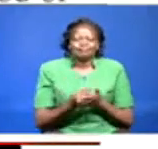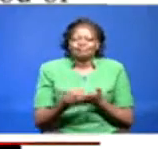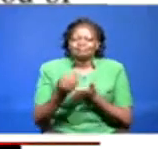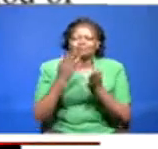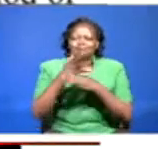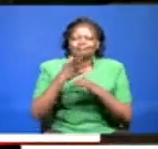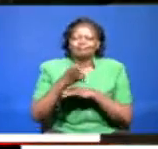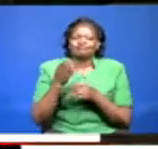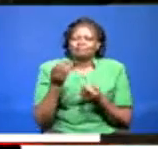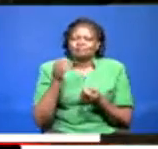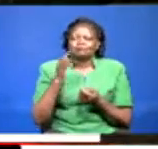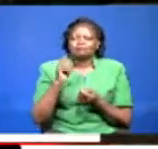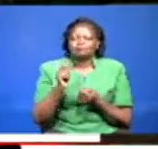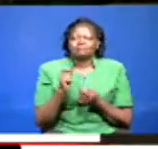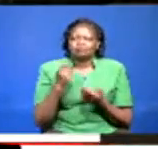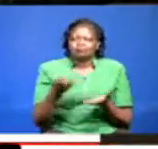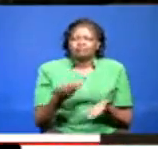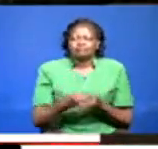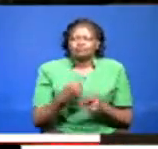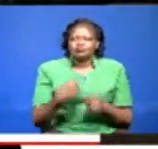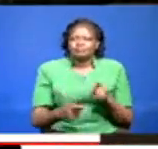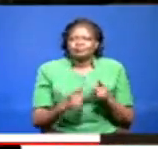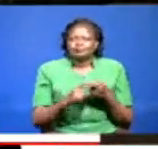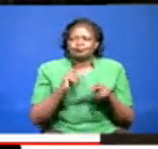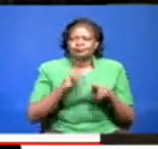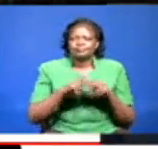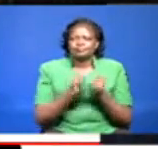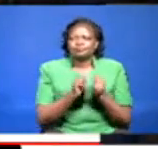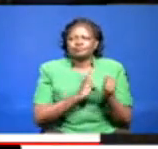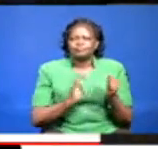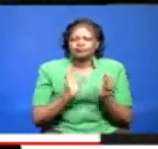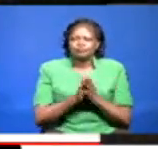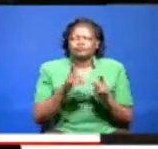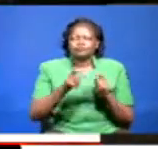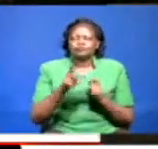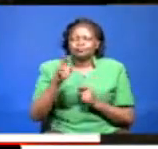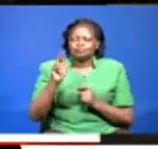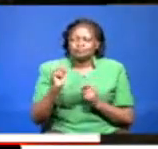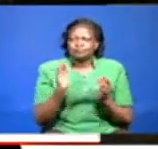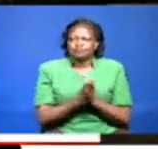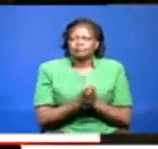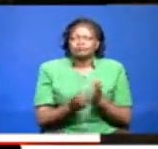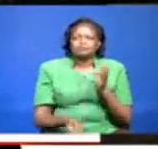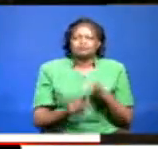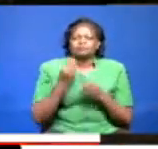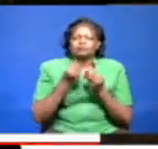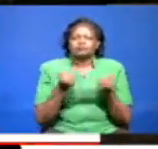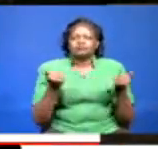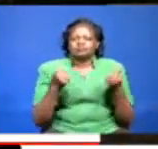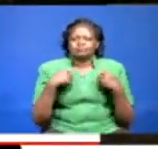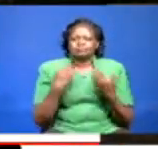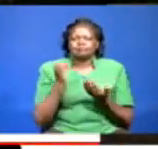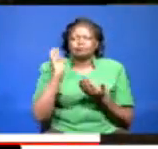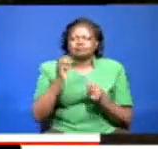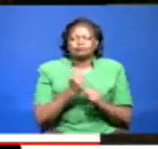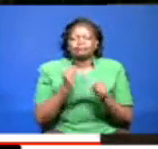current financial year. Serious, we are going to sit down with the board and the management of KRA and come up with a solution of how we are going to do